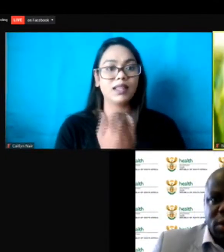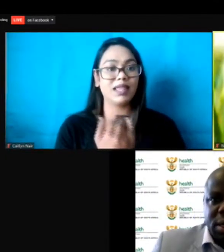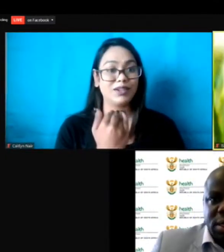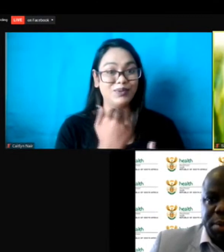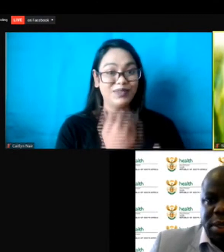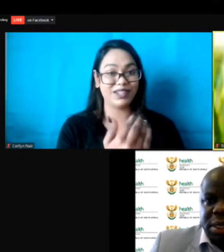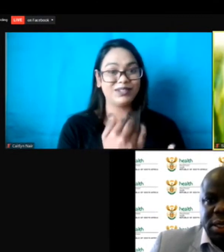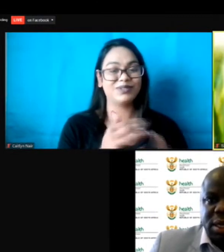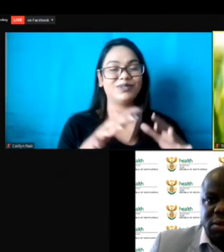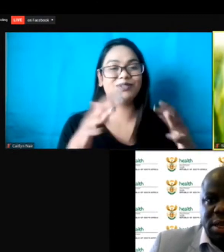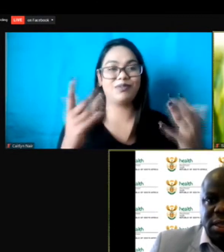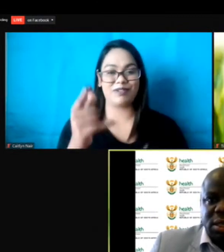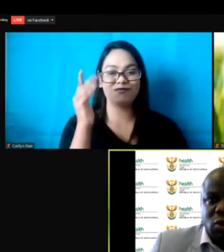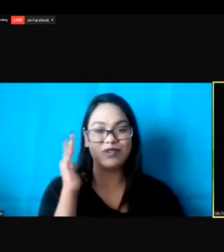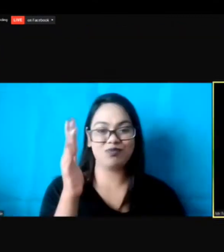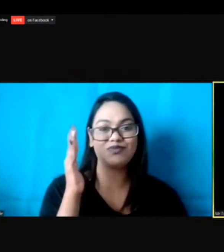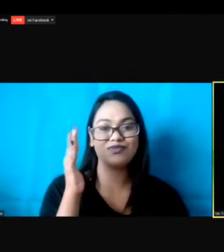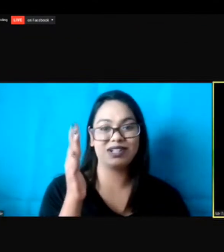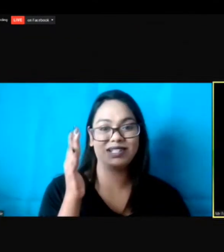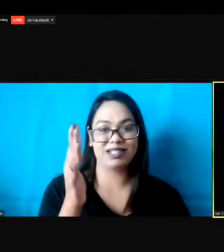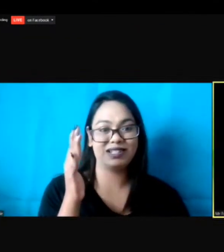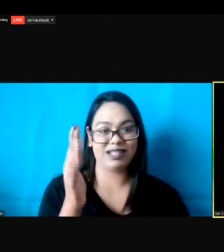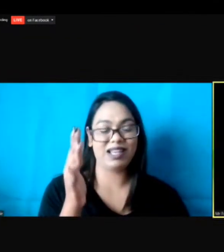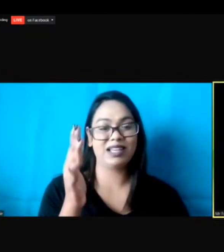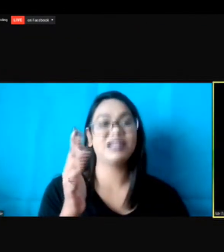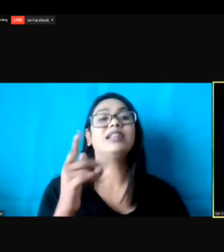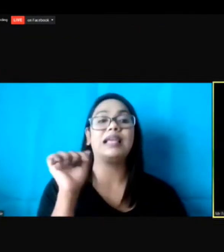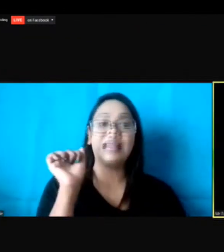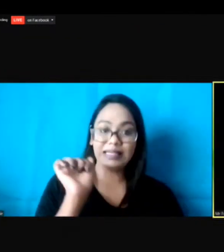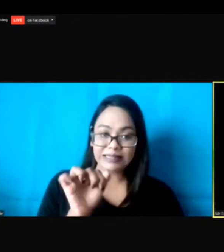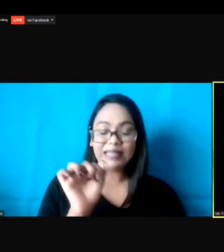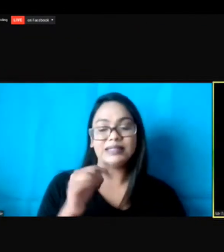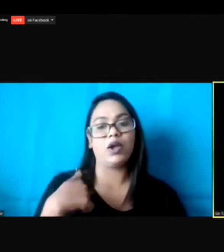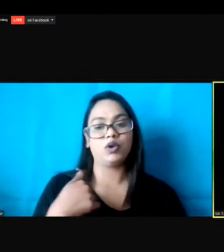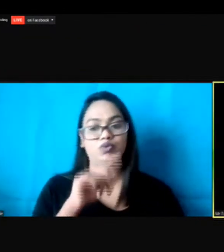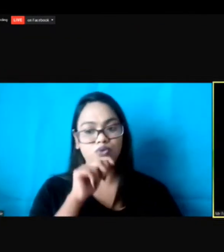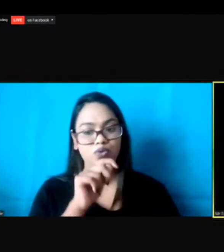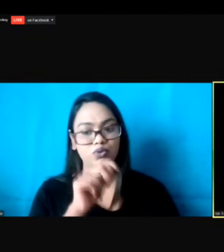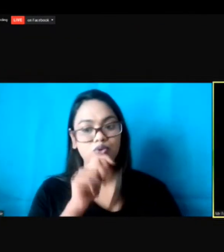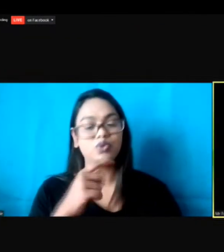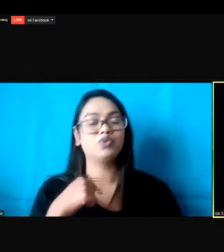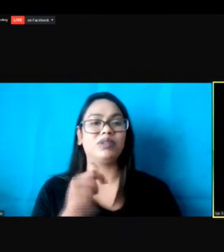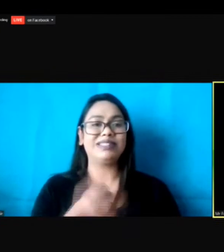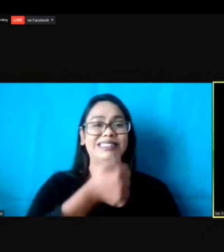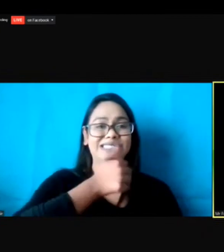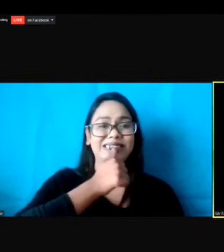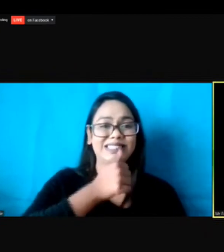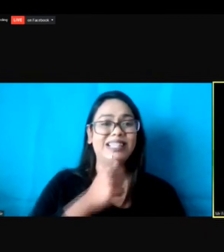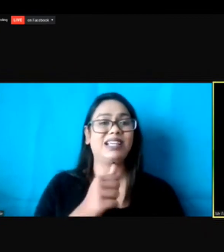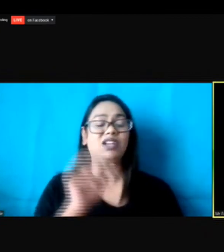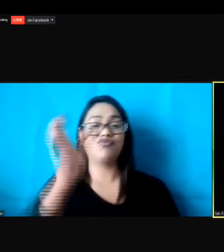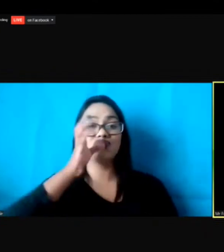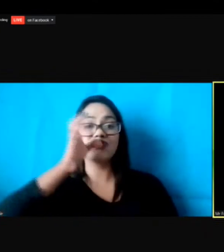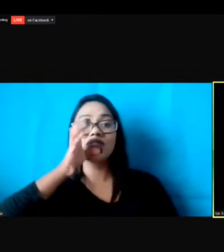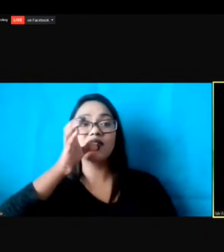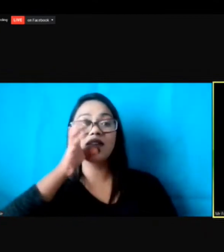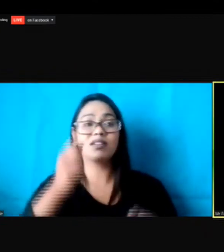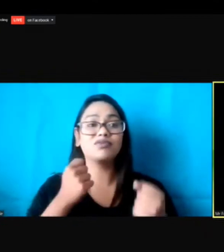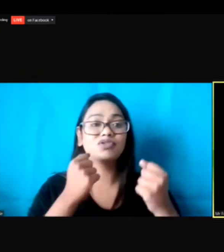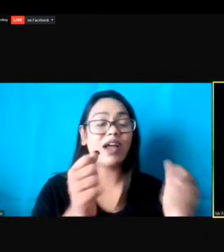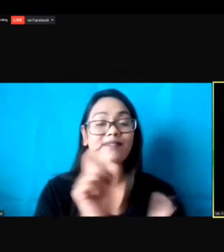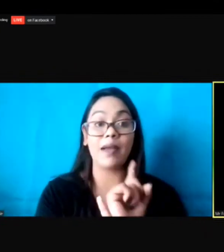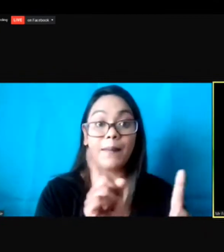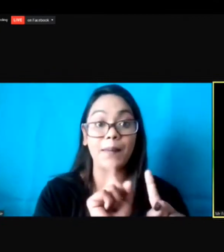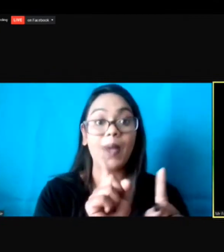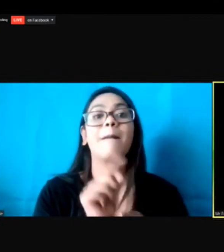Castle, for that presentation as far as trauma is concerned. Indeed, we need to look after ourselves, don't drink and drive, but vaccinate. On that note,